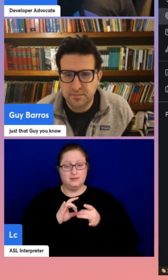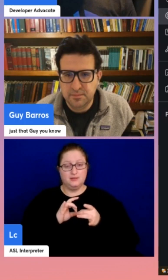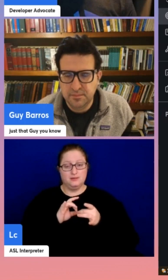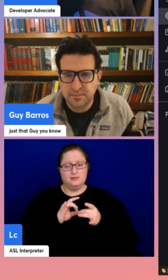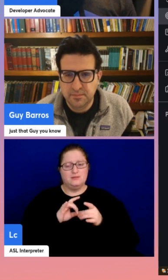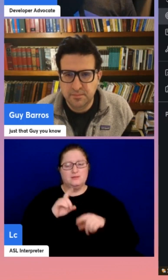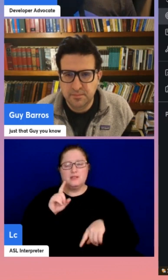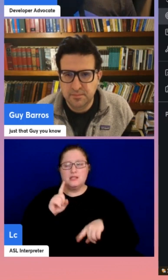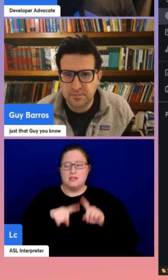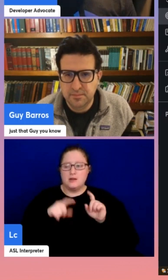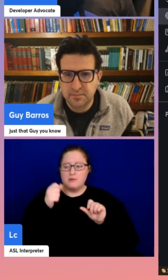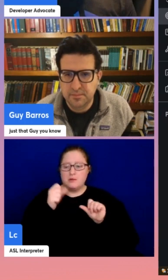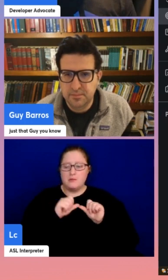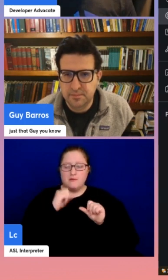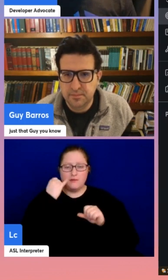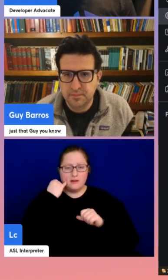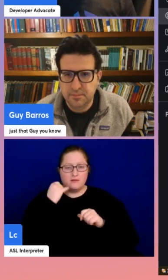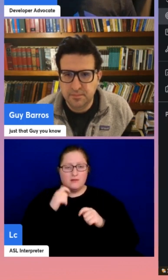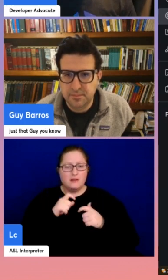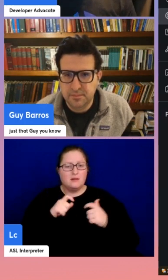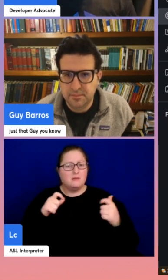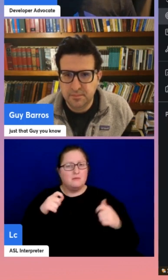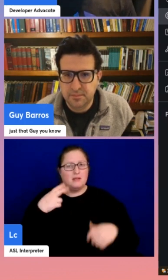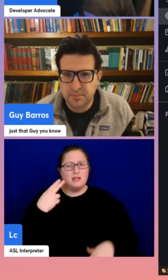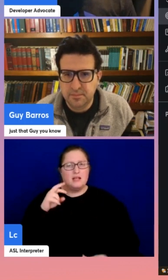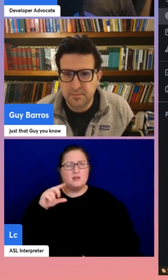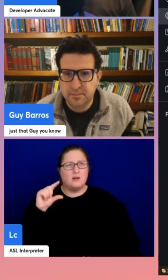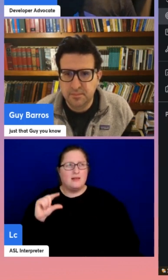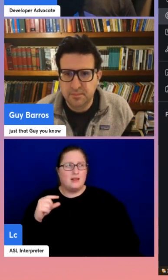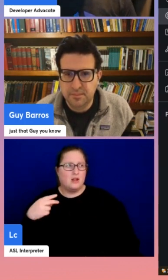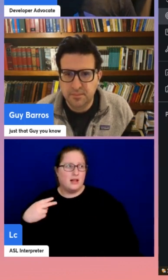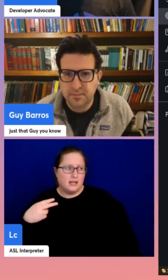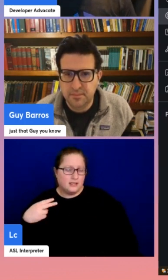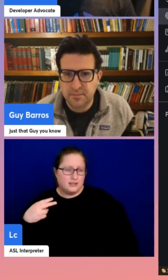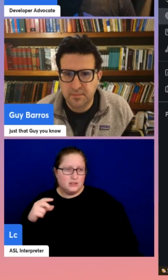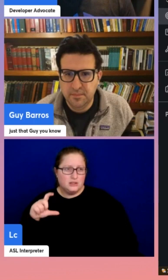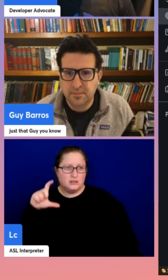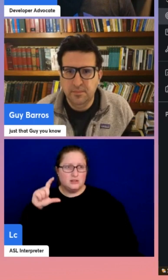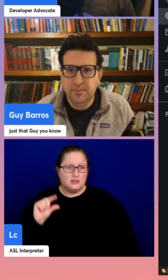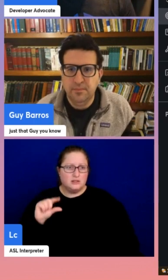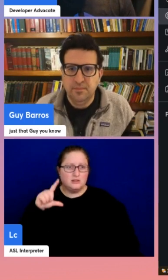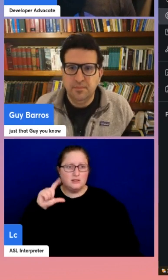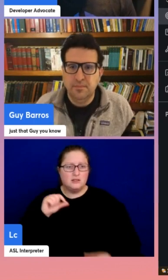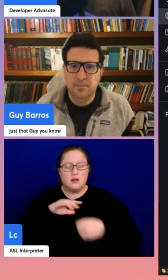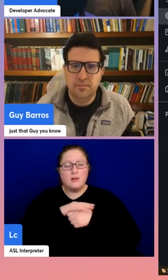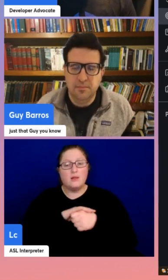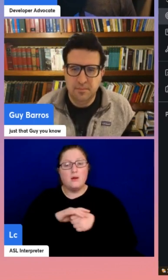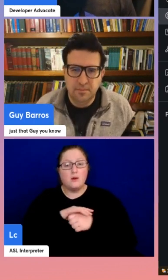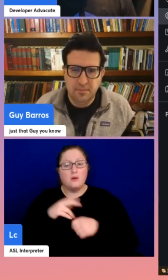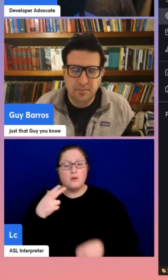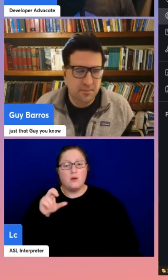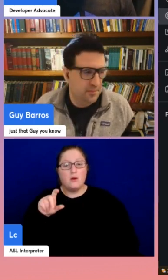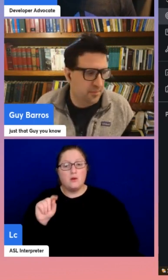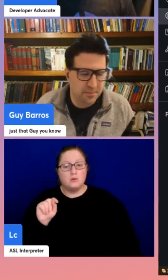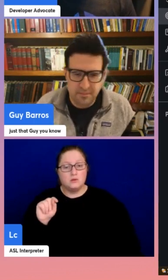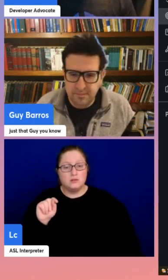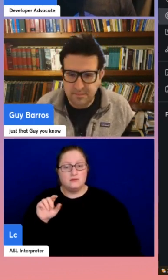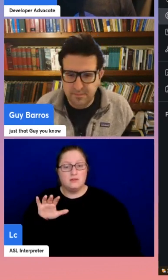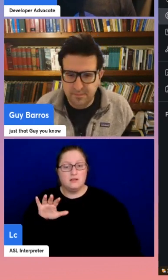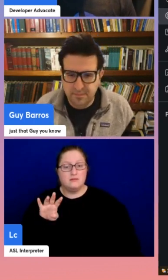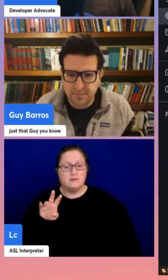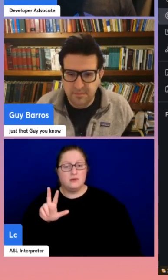never remember if it's big H or little h, and anyway, localhost